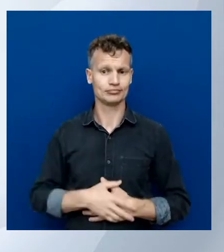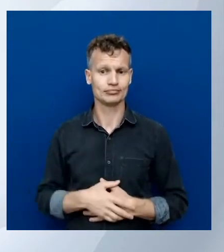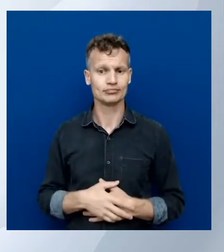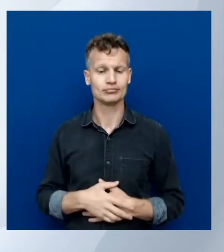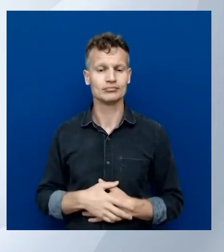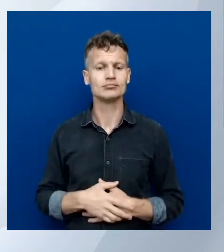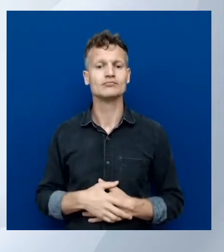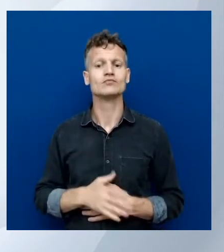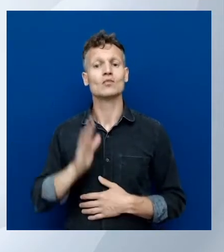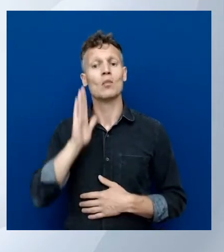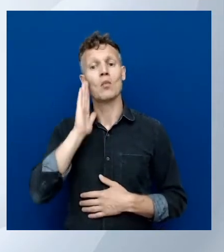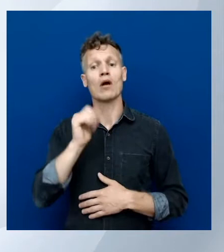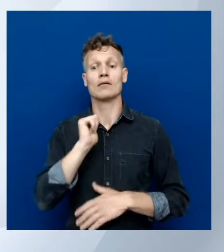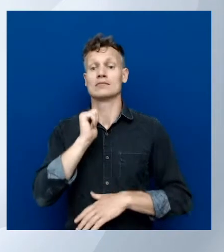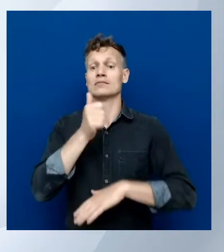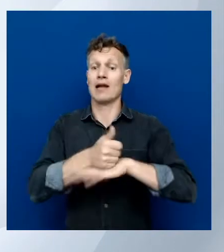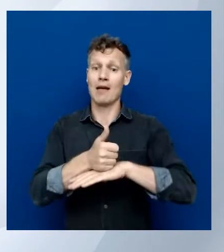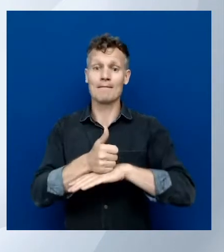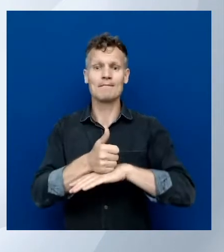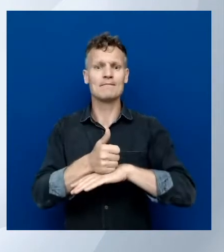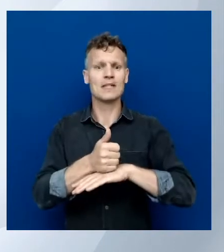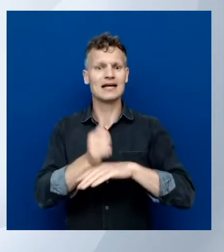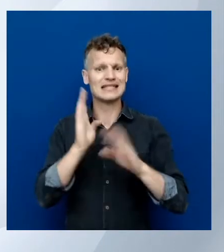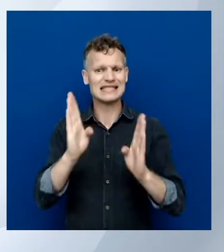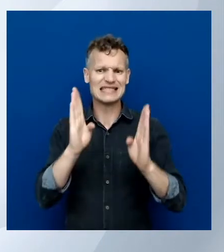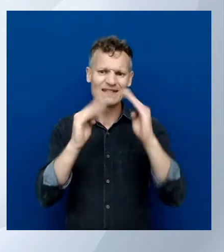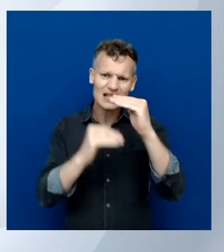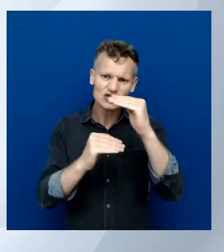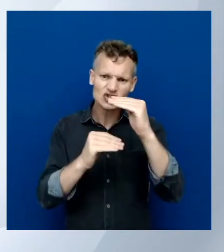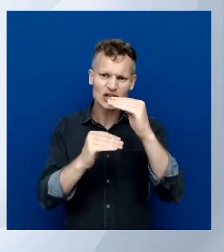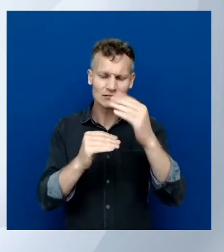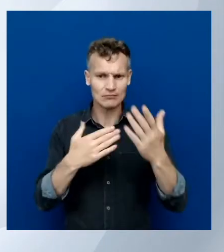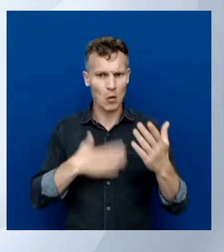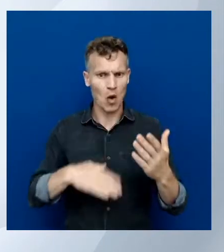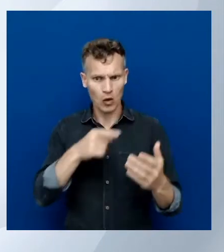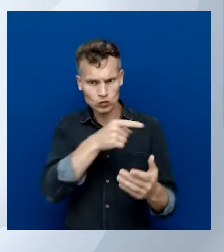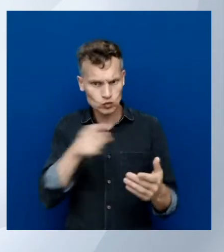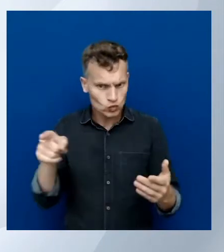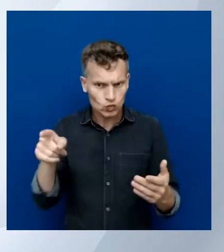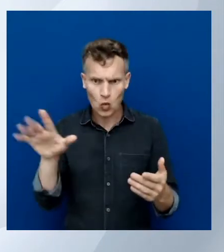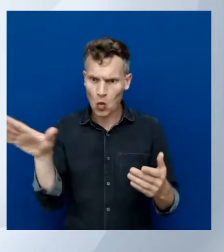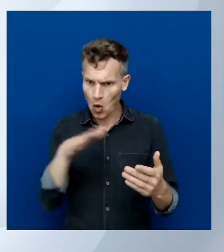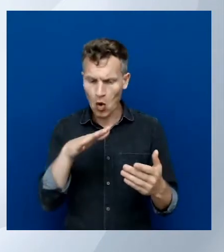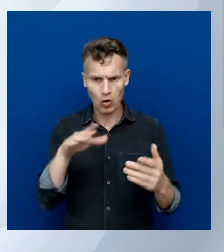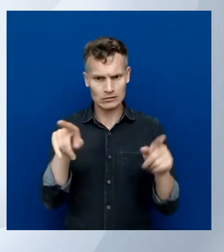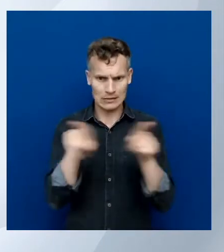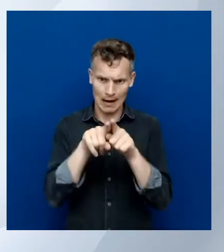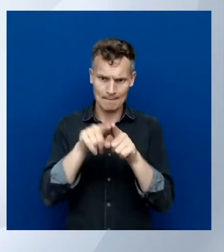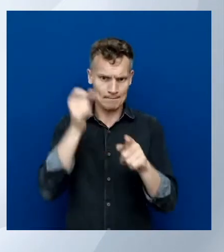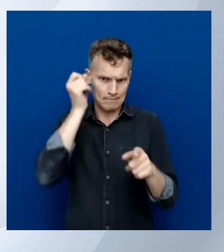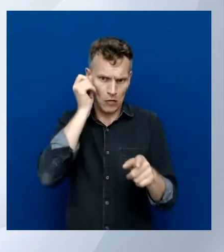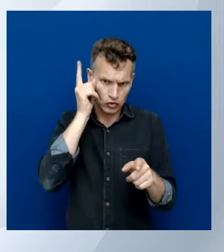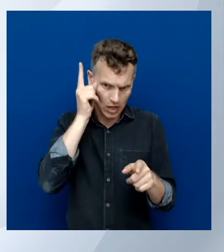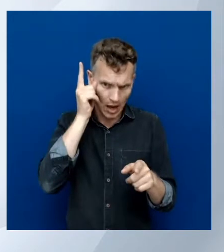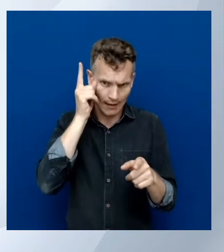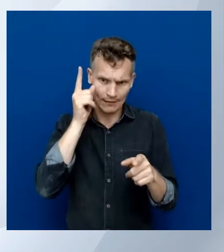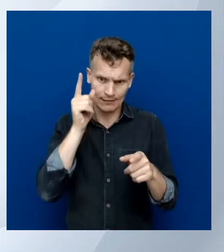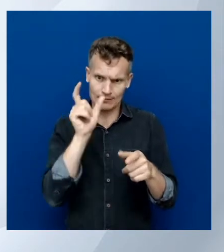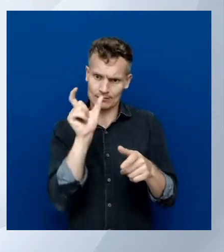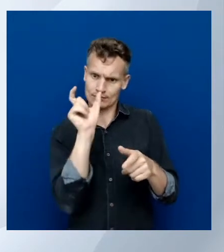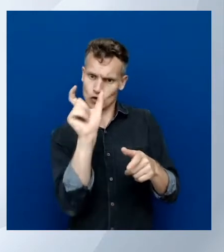know what we're talking about. Then we're going to talk about Open Policy Agent,